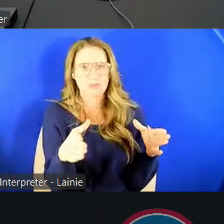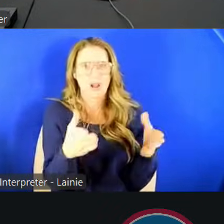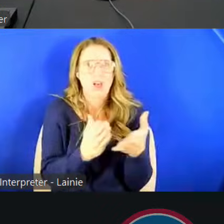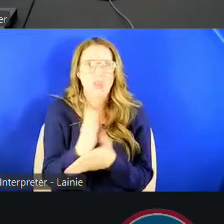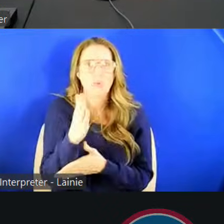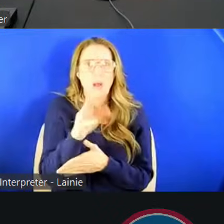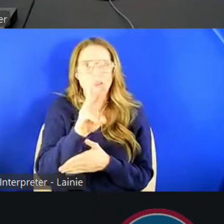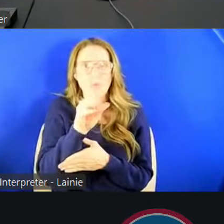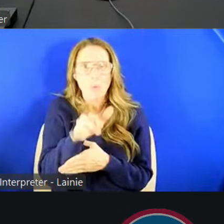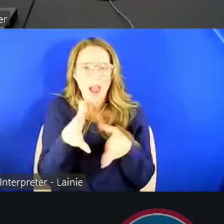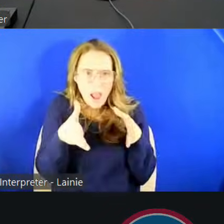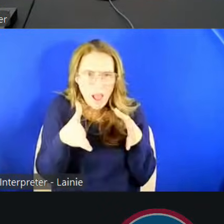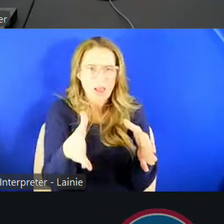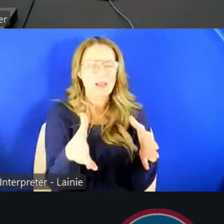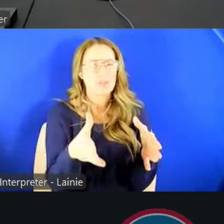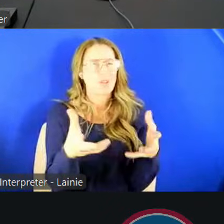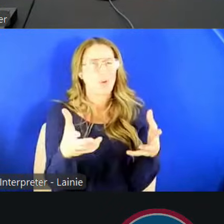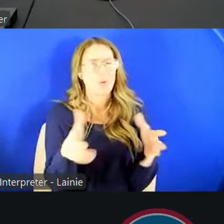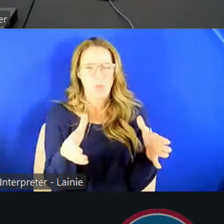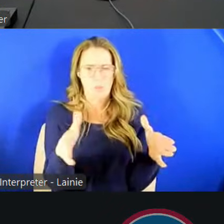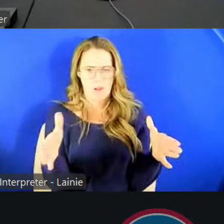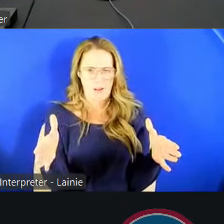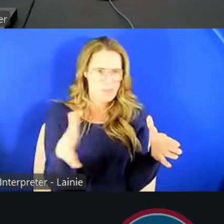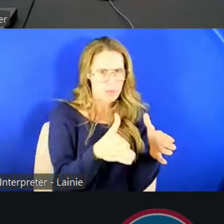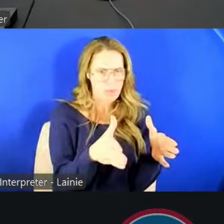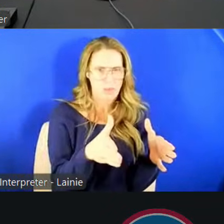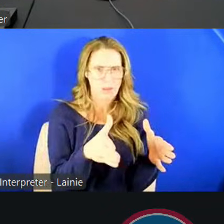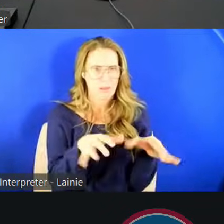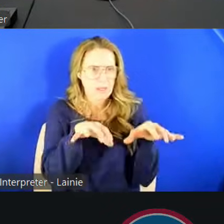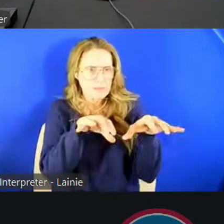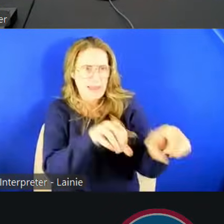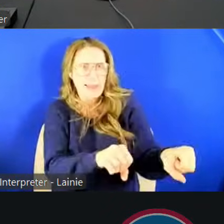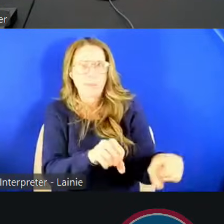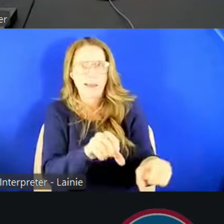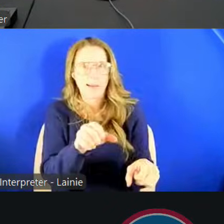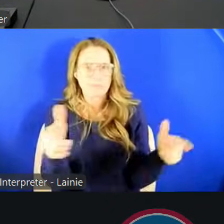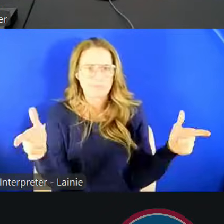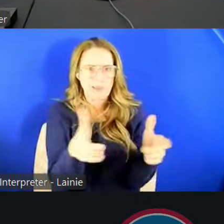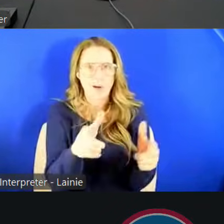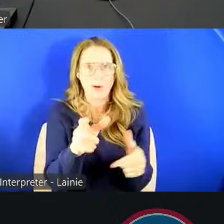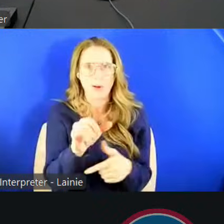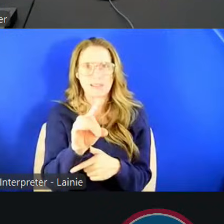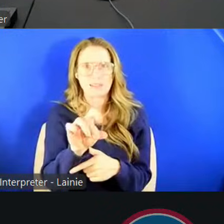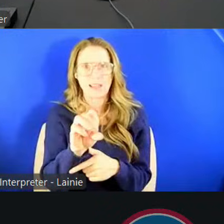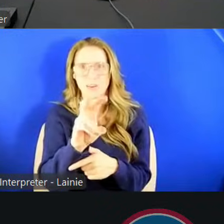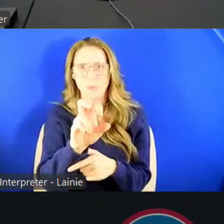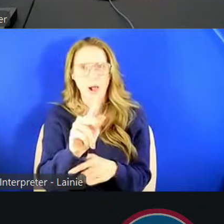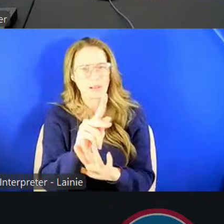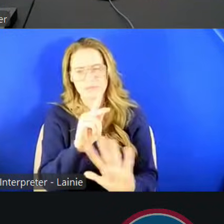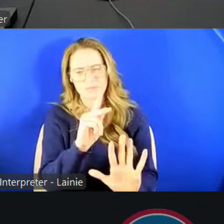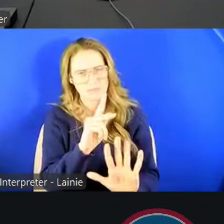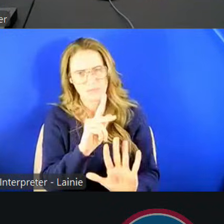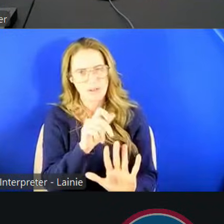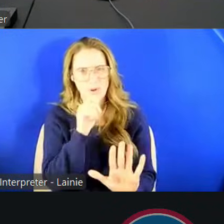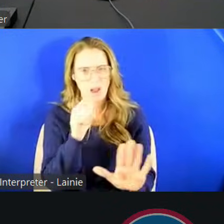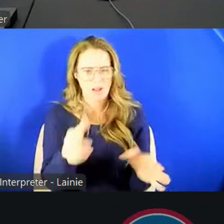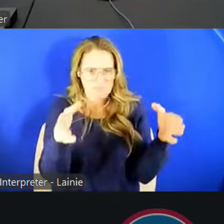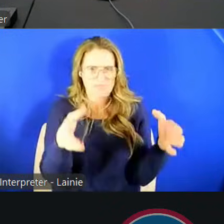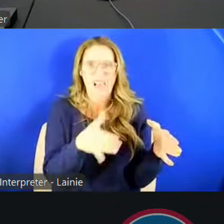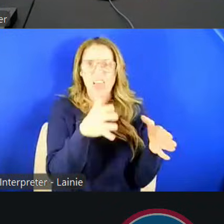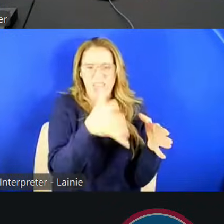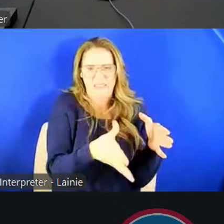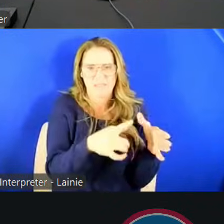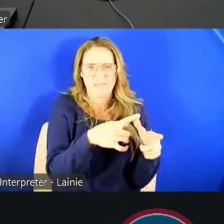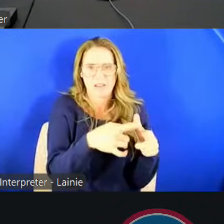So, rather than, acquiring property or narrowing sidewalks, we kind of took the stance of, within the space that we